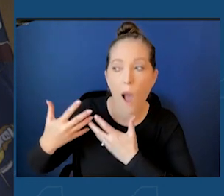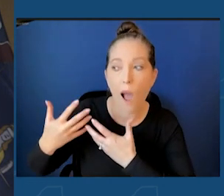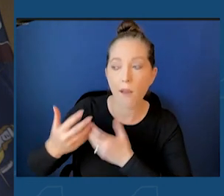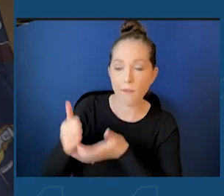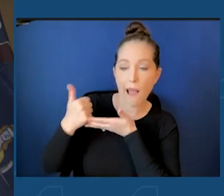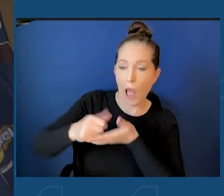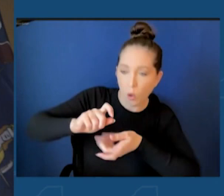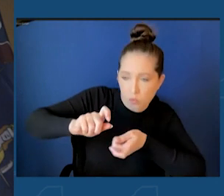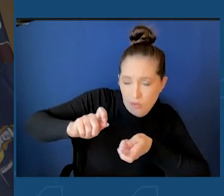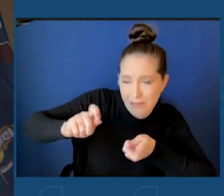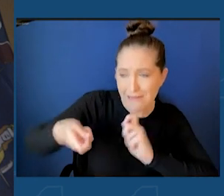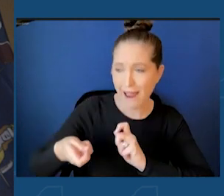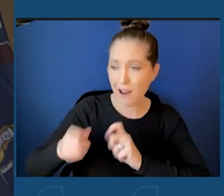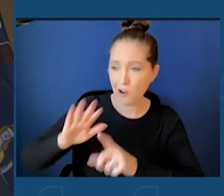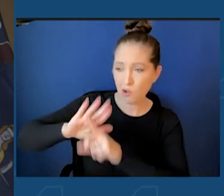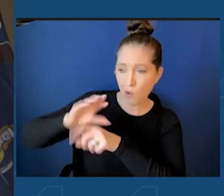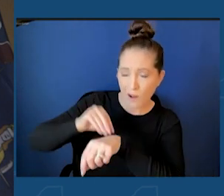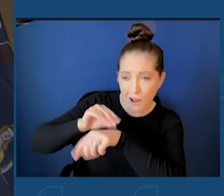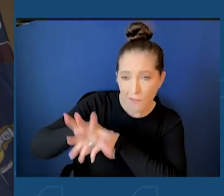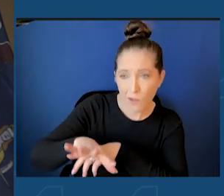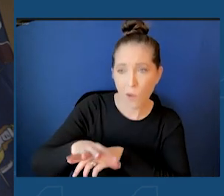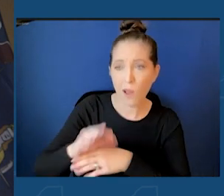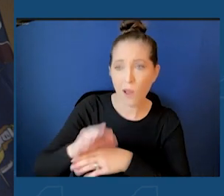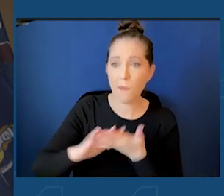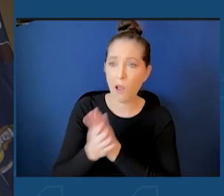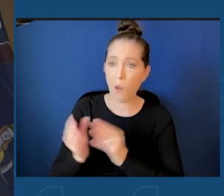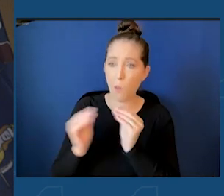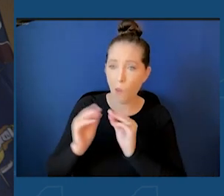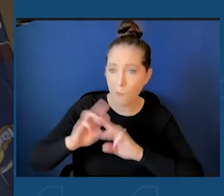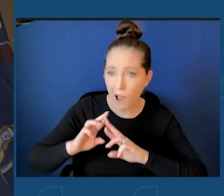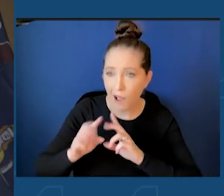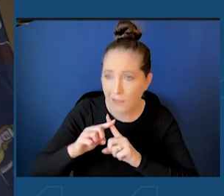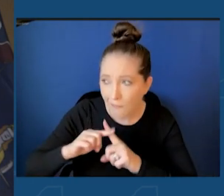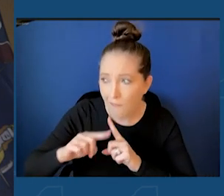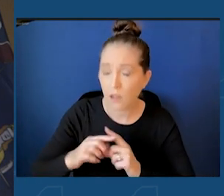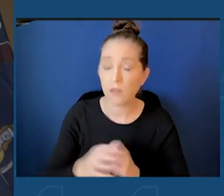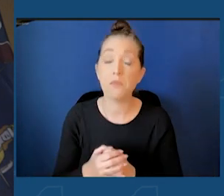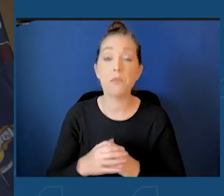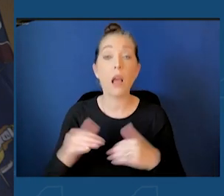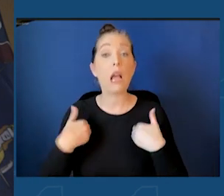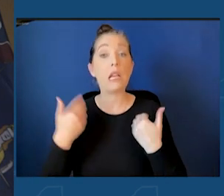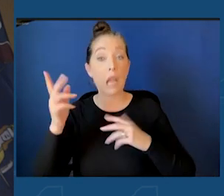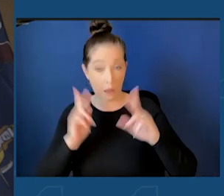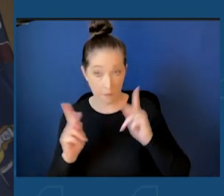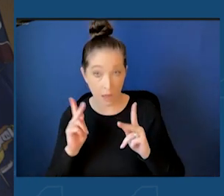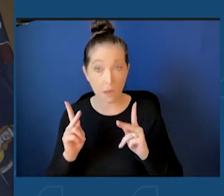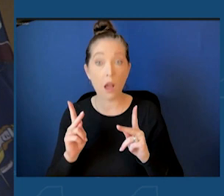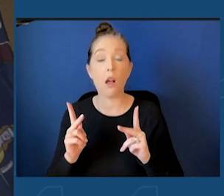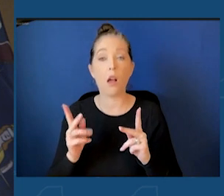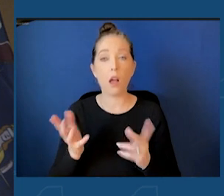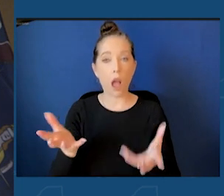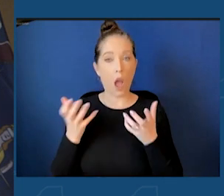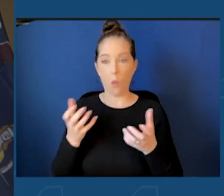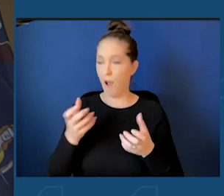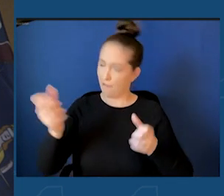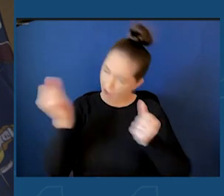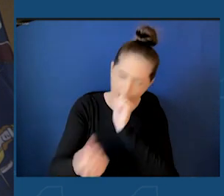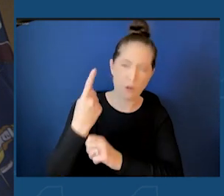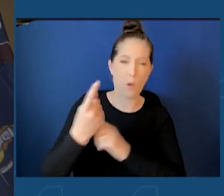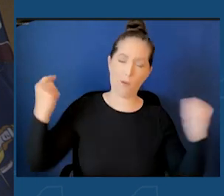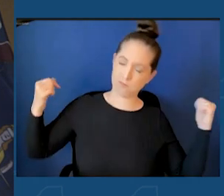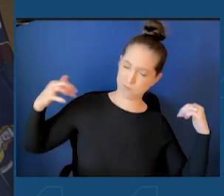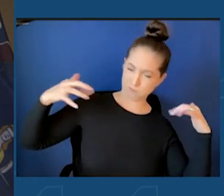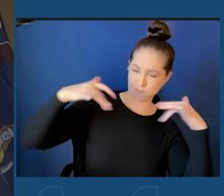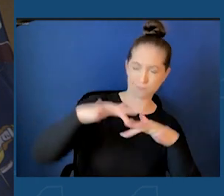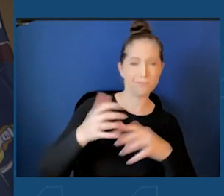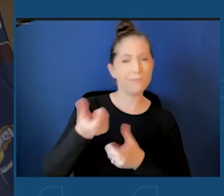influence is all about, make it more positive, and bring together young people and clinicians, experts. I'm going to bring everybody together. Anybody who wants to